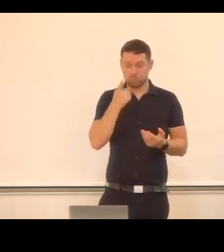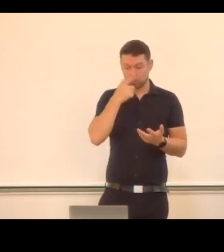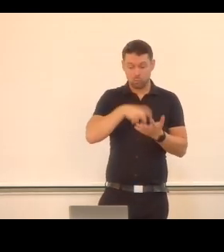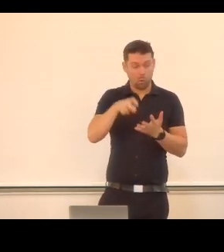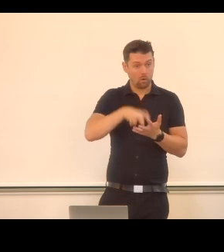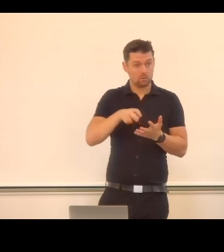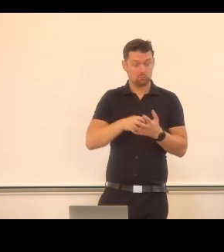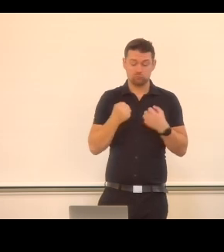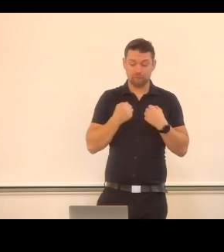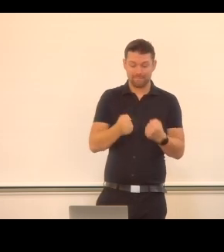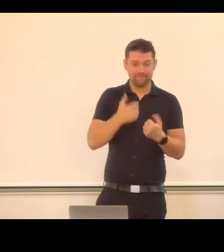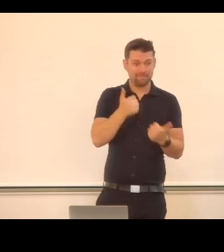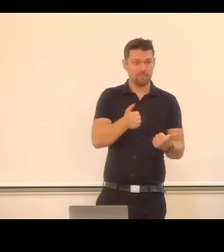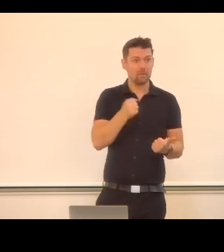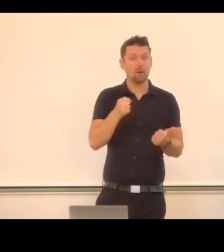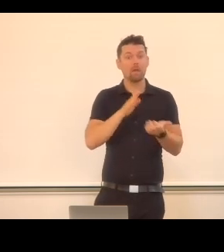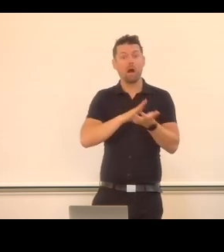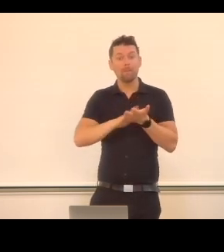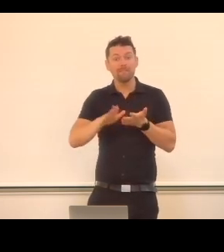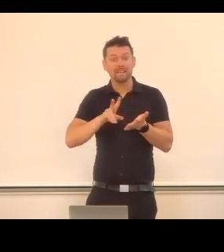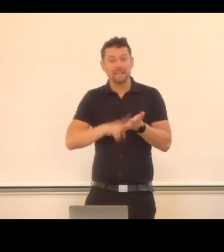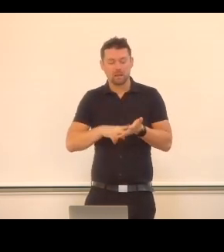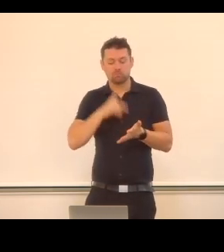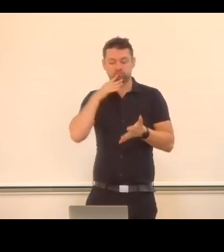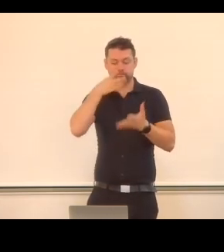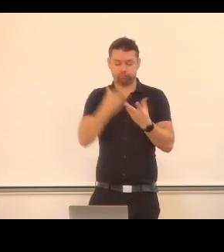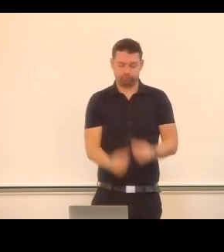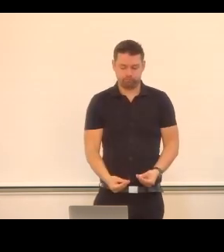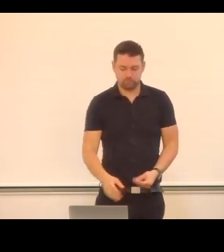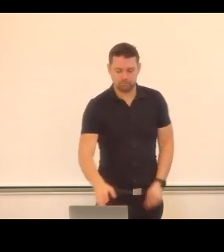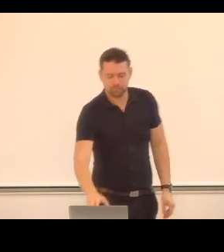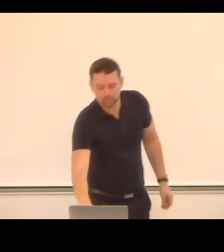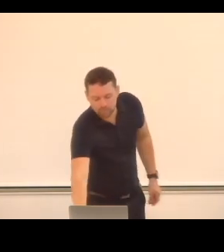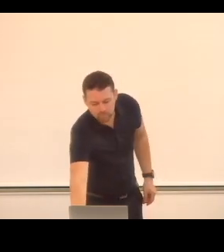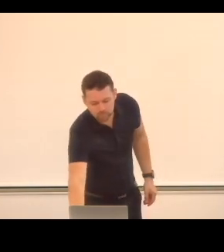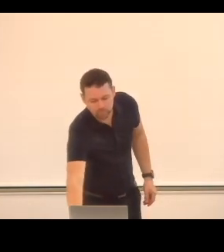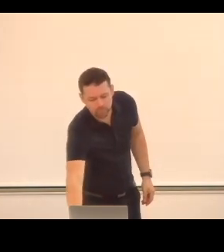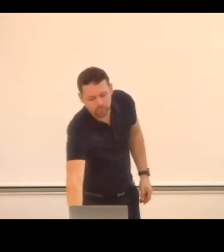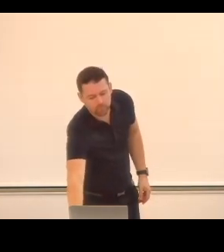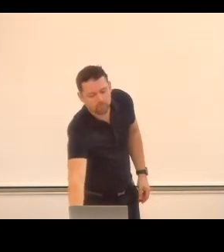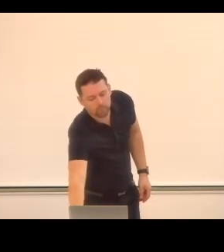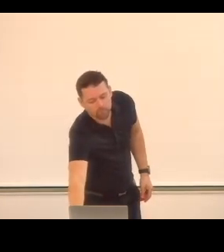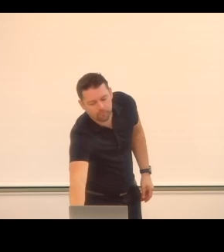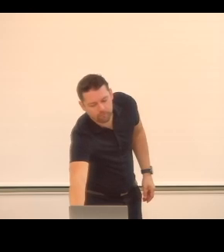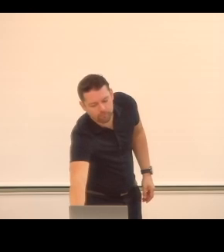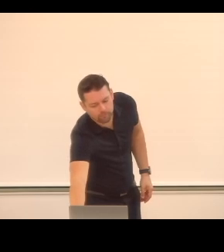it, that's fine, but then as soon as you try to drive the Humvee, you sink. And so that was a real challenge for us.